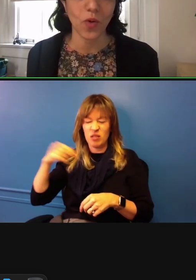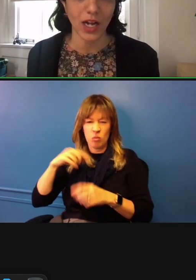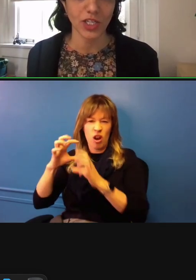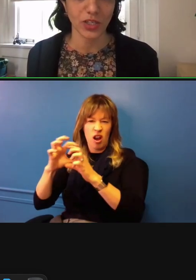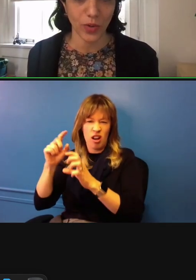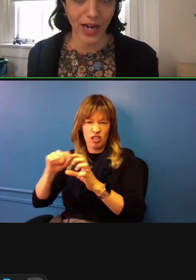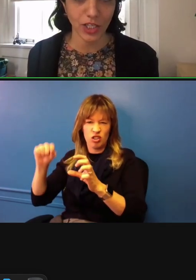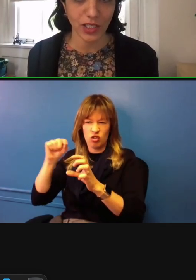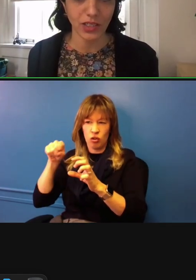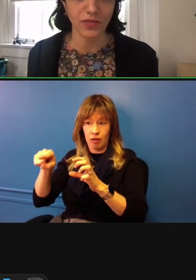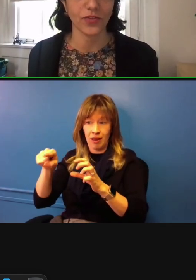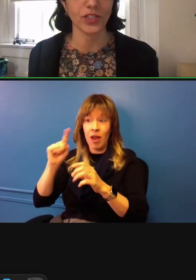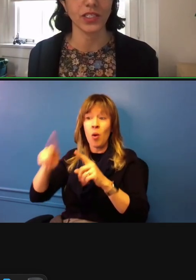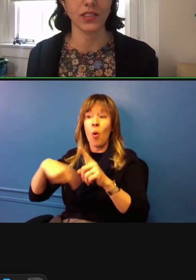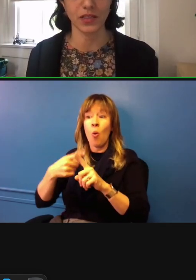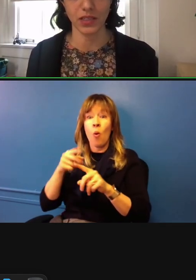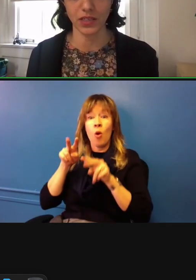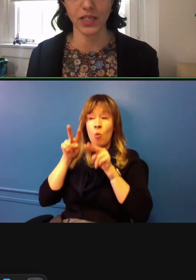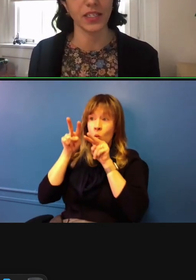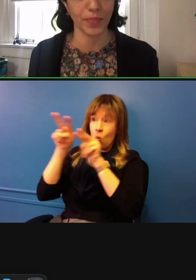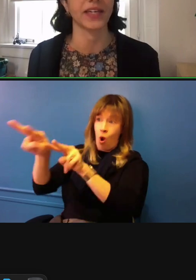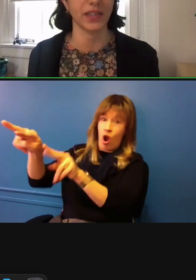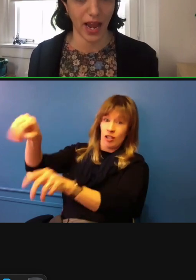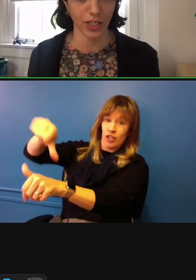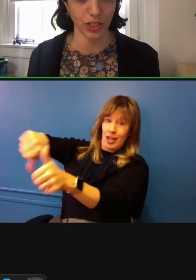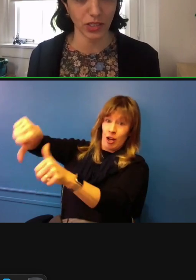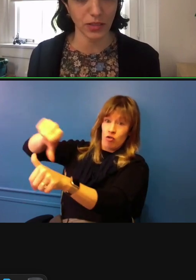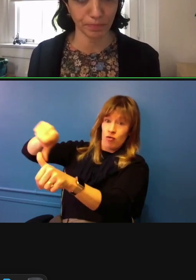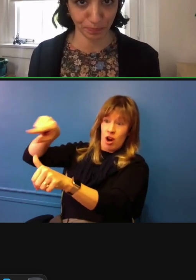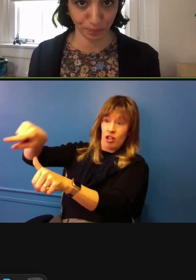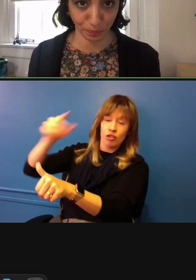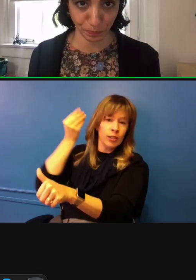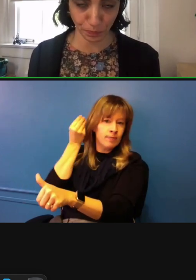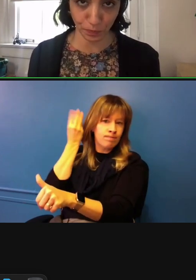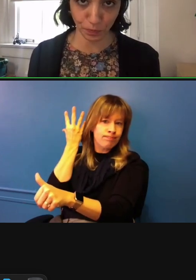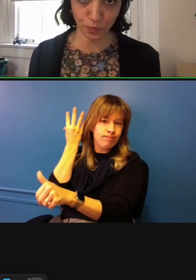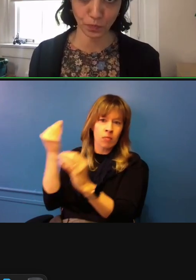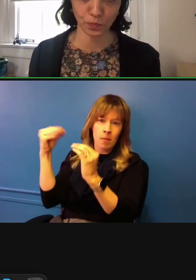when people watch interactions versus the independent actions.